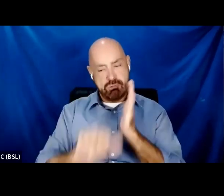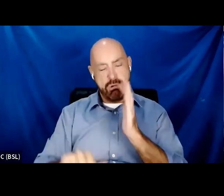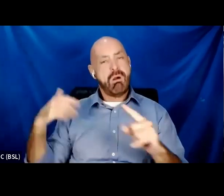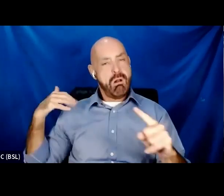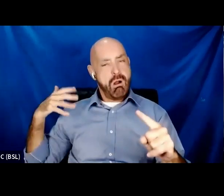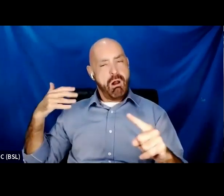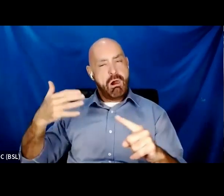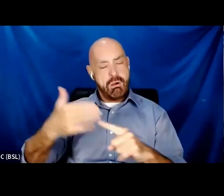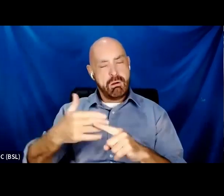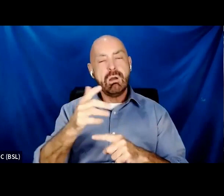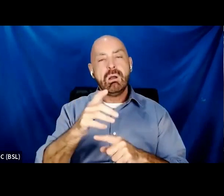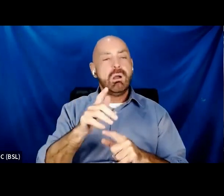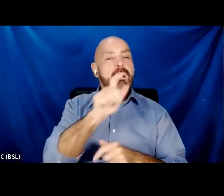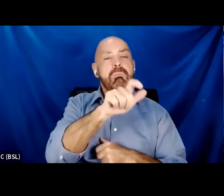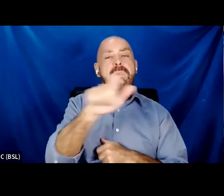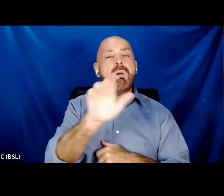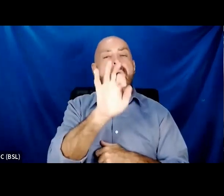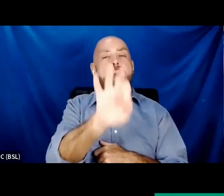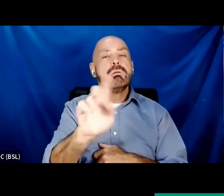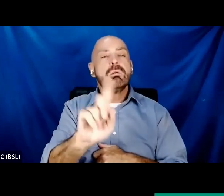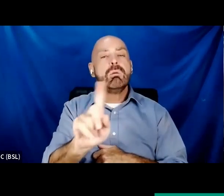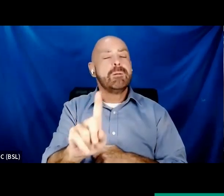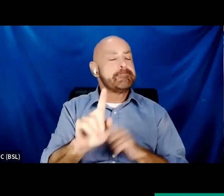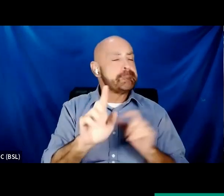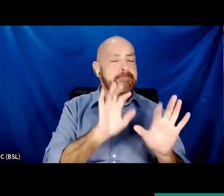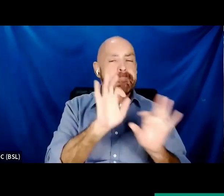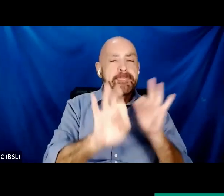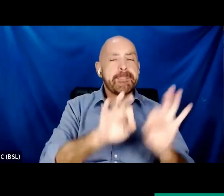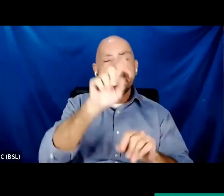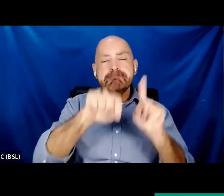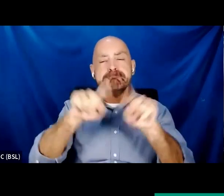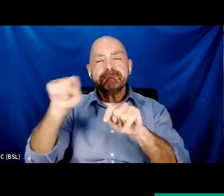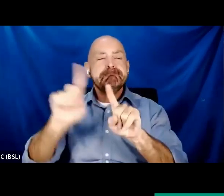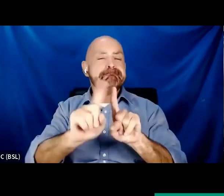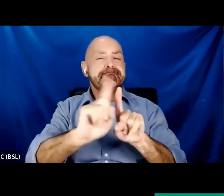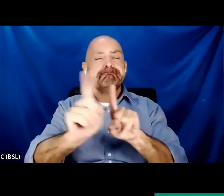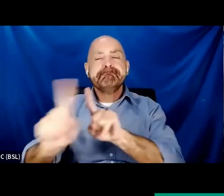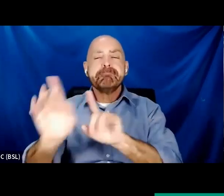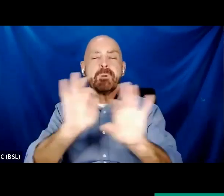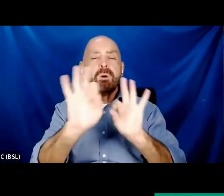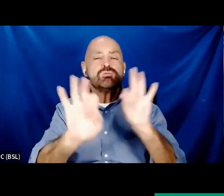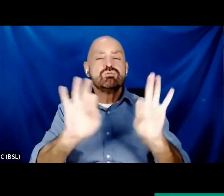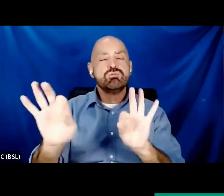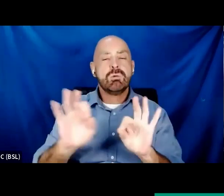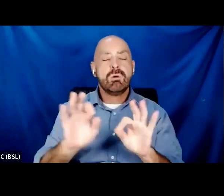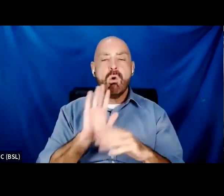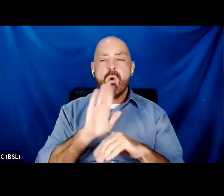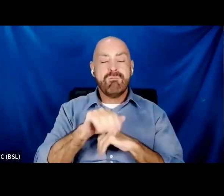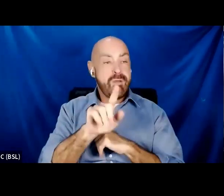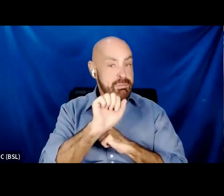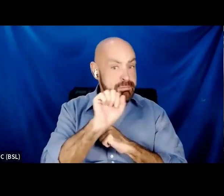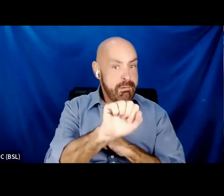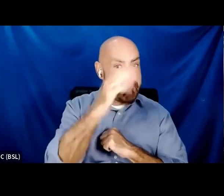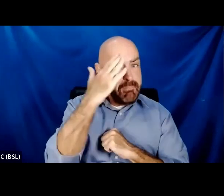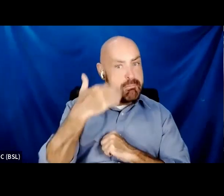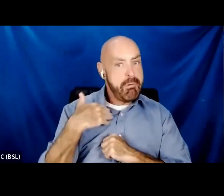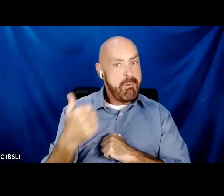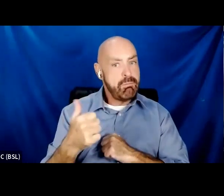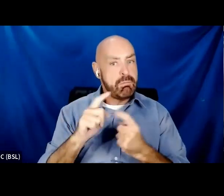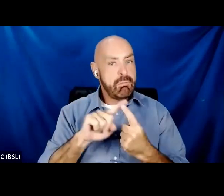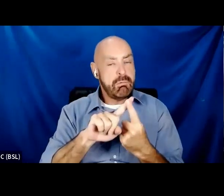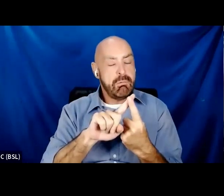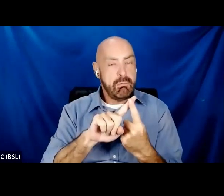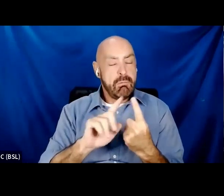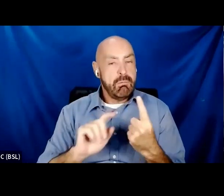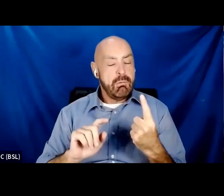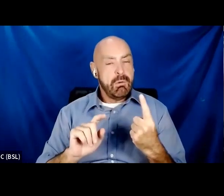People have been asked a wide variety of questions in this survey, including about their own mental health. Data